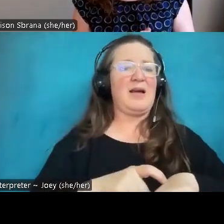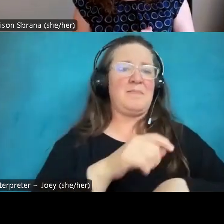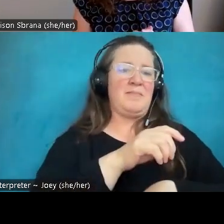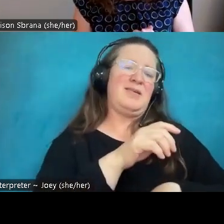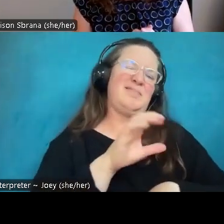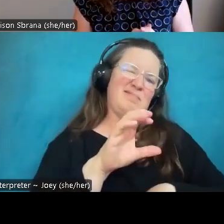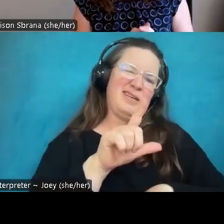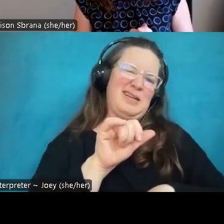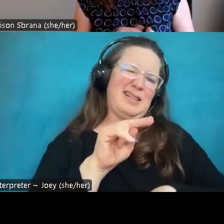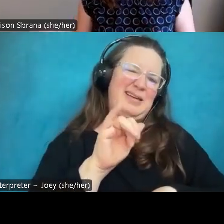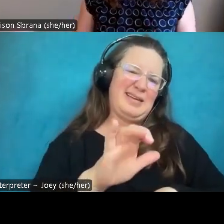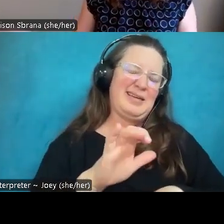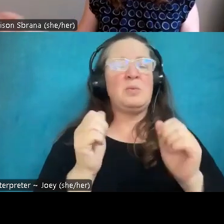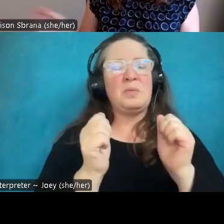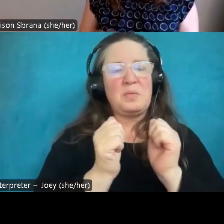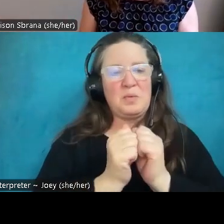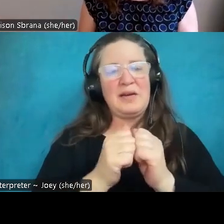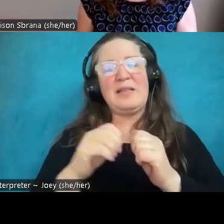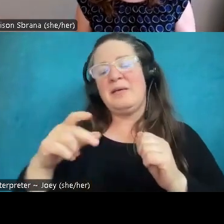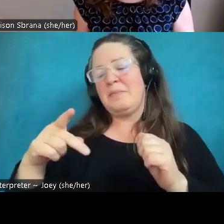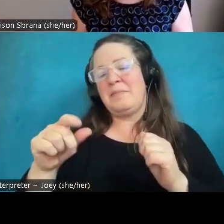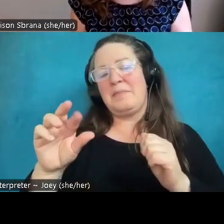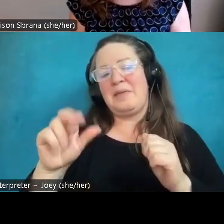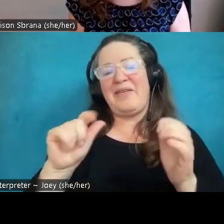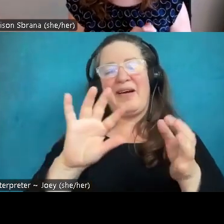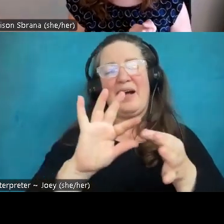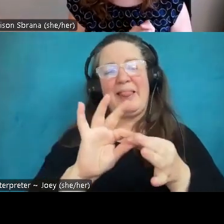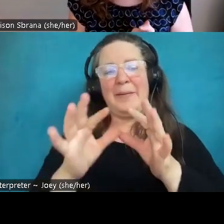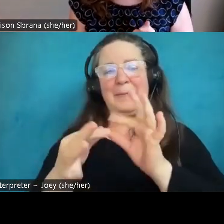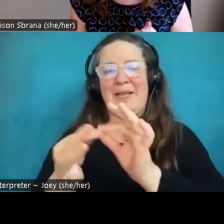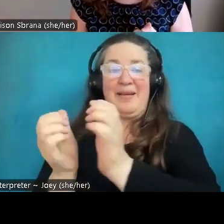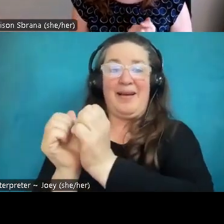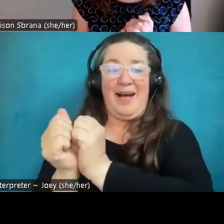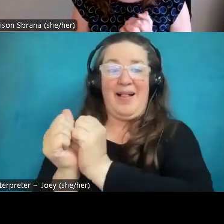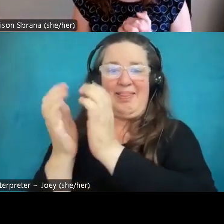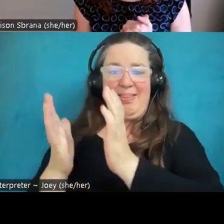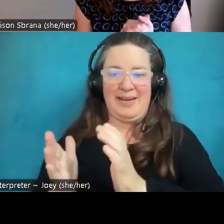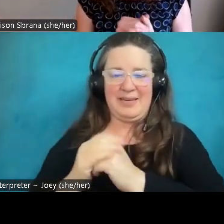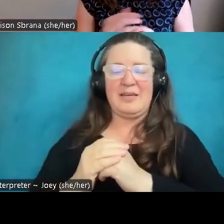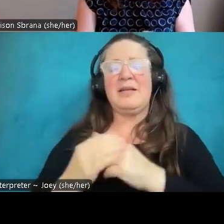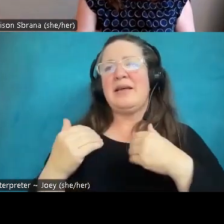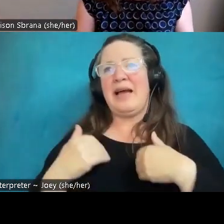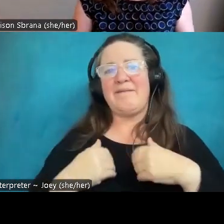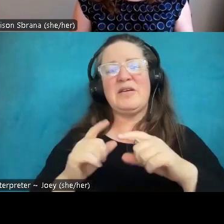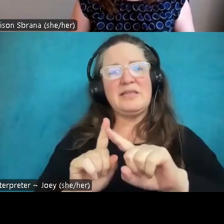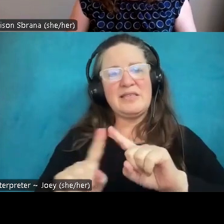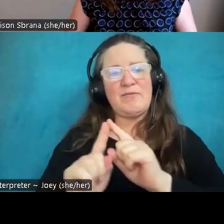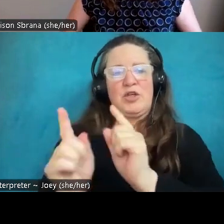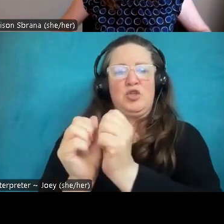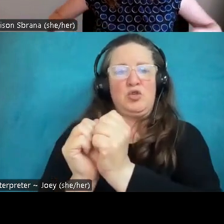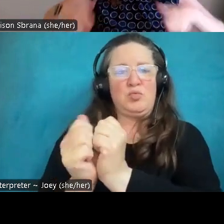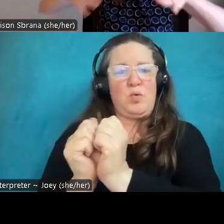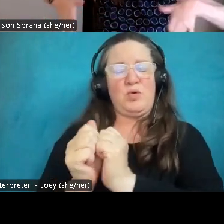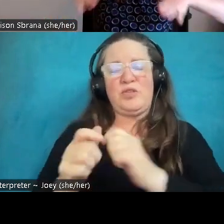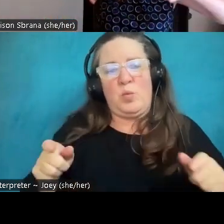us adaptive pickleball. They had a whole fleet of sports wheelchairs that we could borrow. So that's what I'm seated in